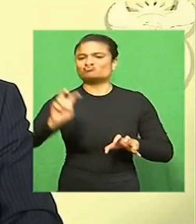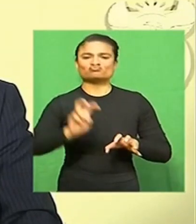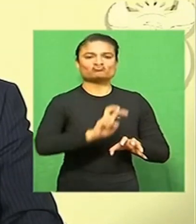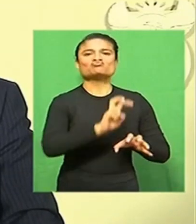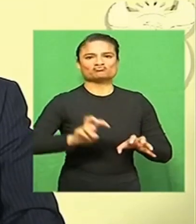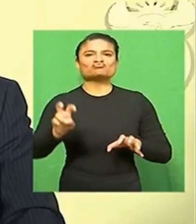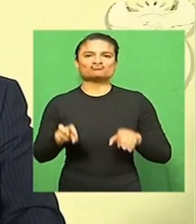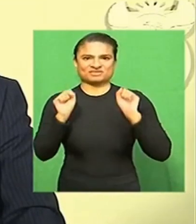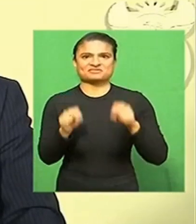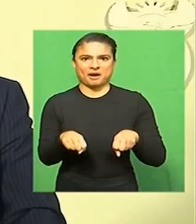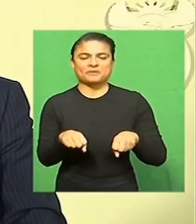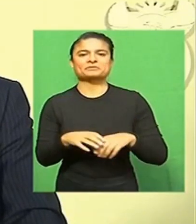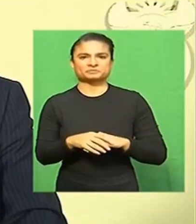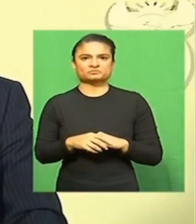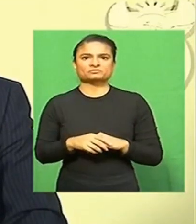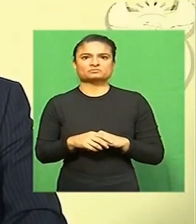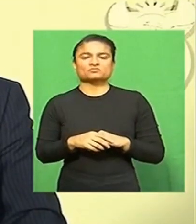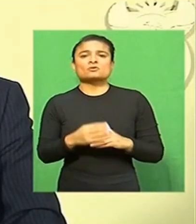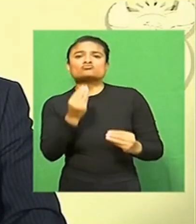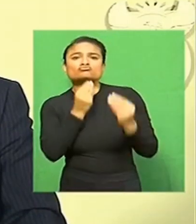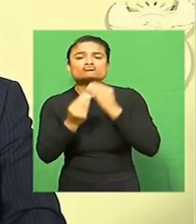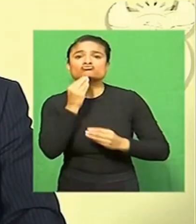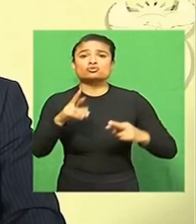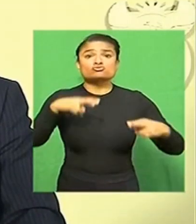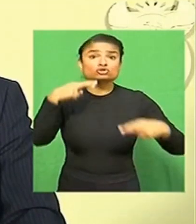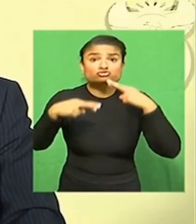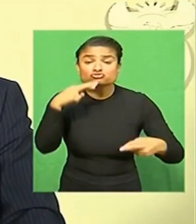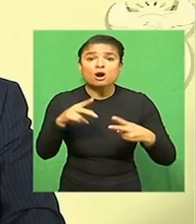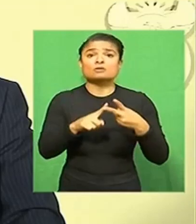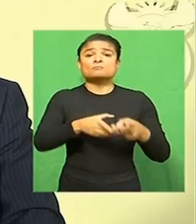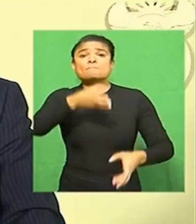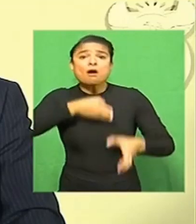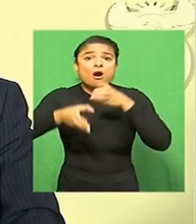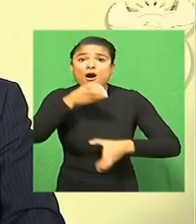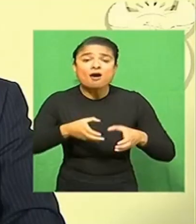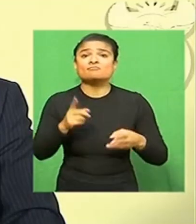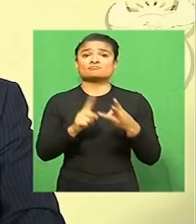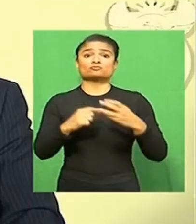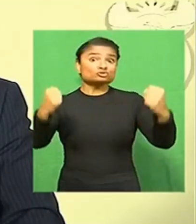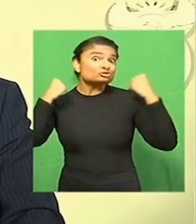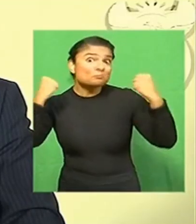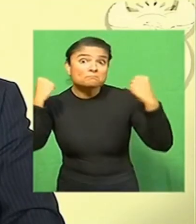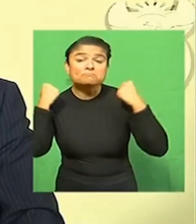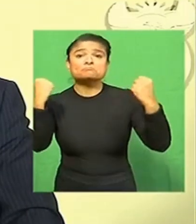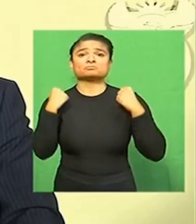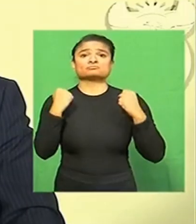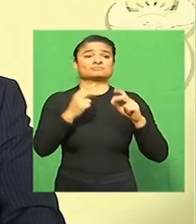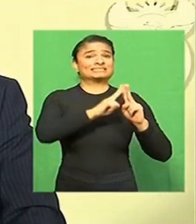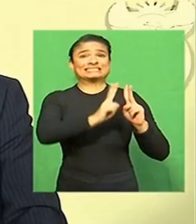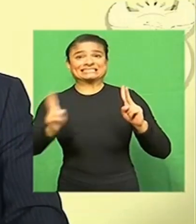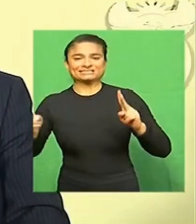establishments such as restaurants, taverns, bars, and fitness centers may be opened.